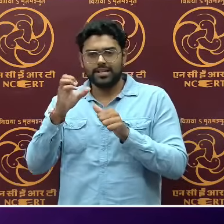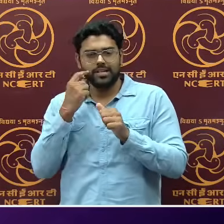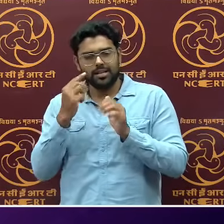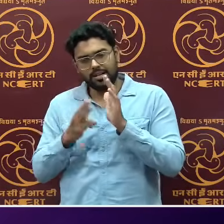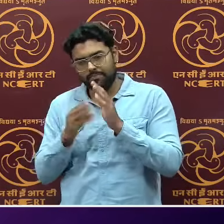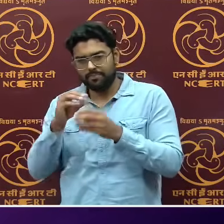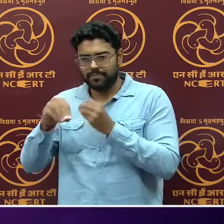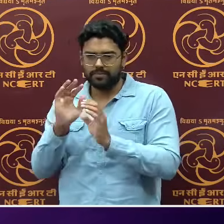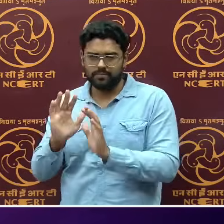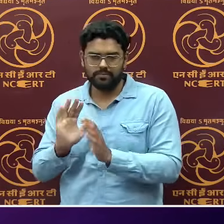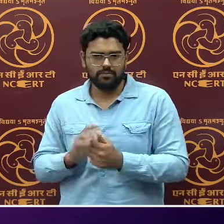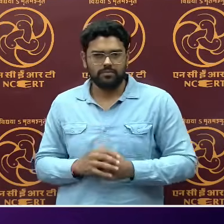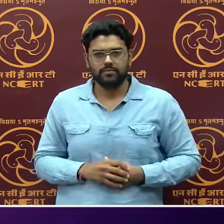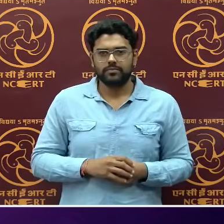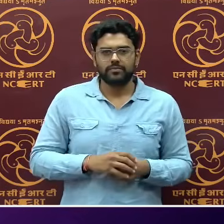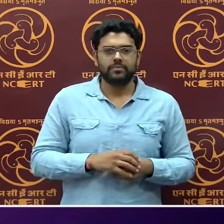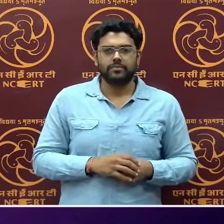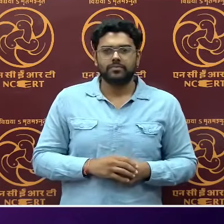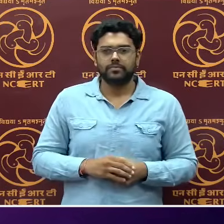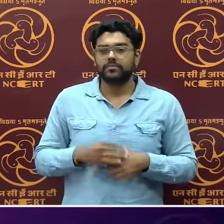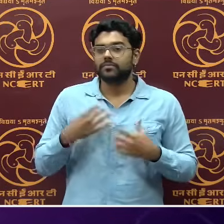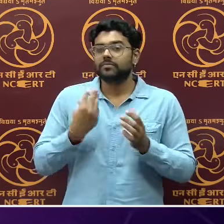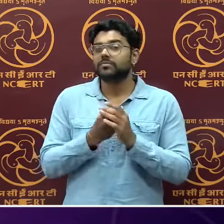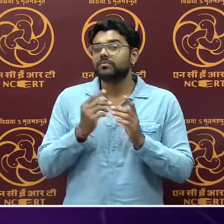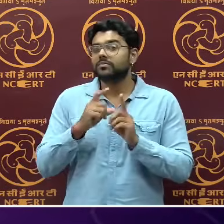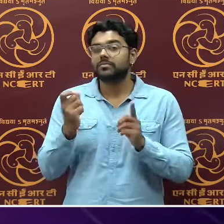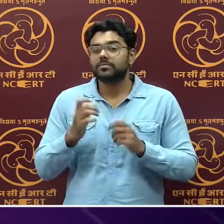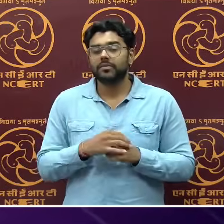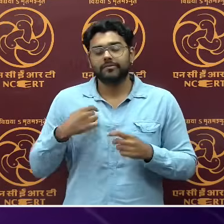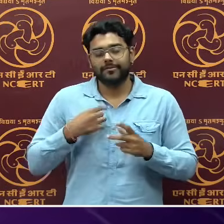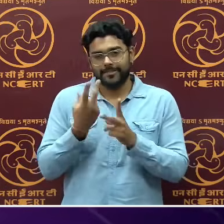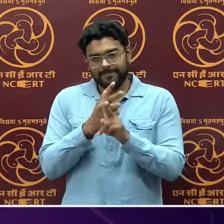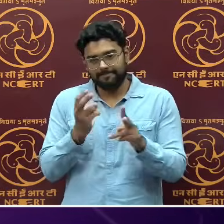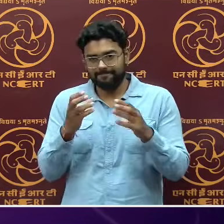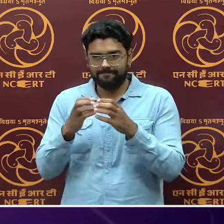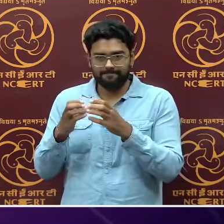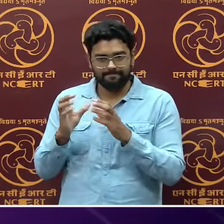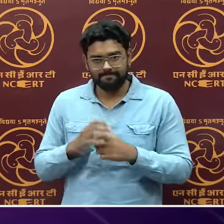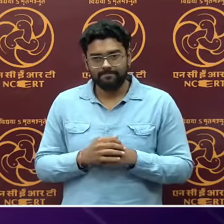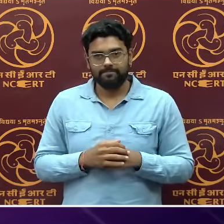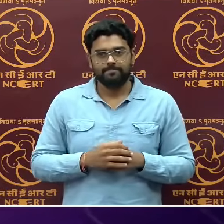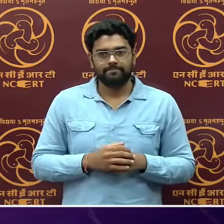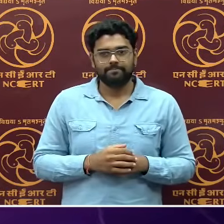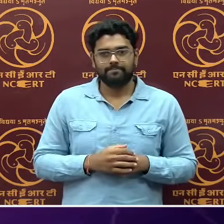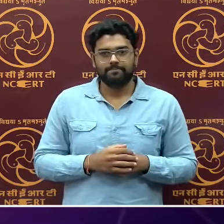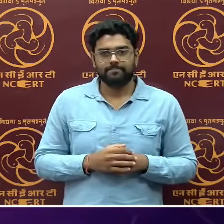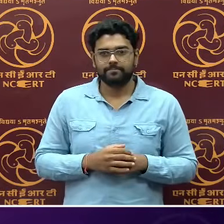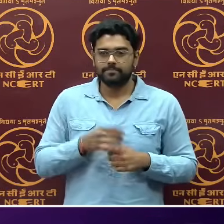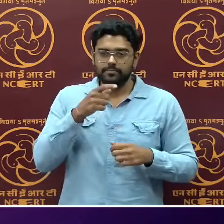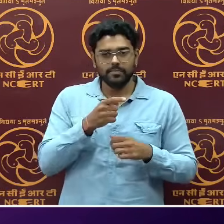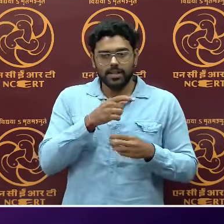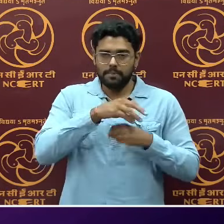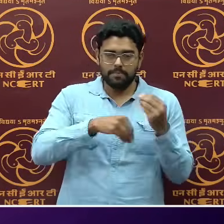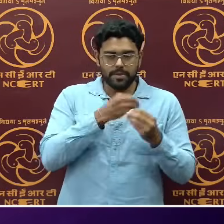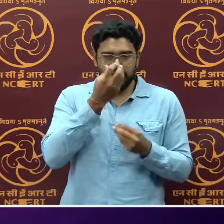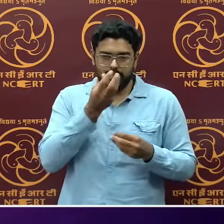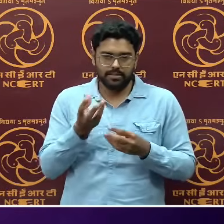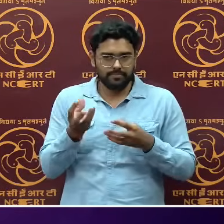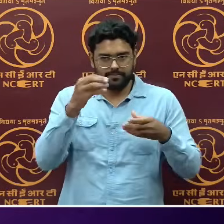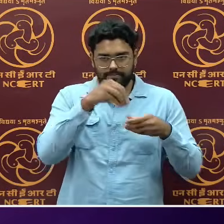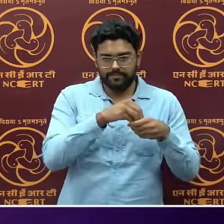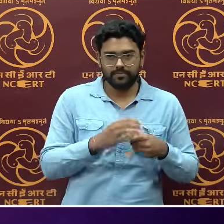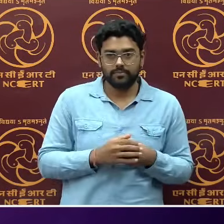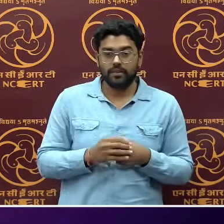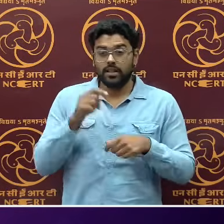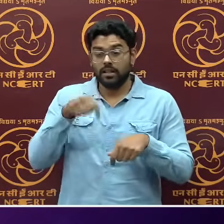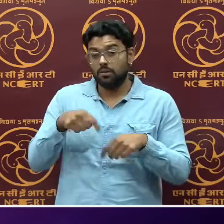So what do? We classify it as a uniform mixture. Now right in